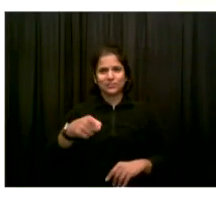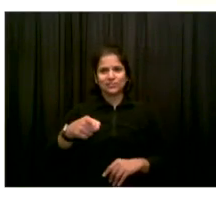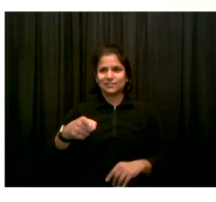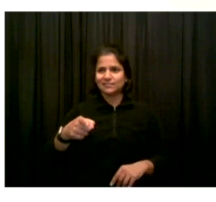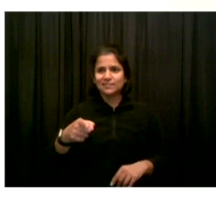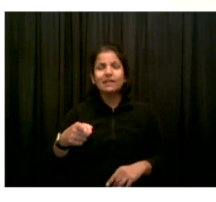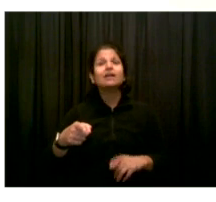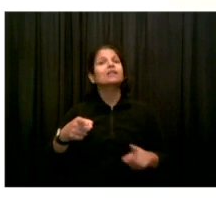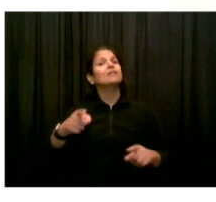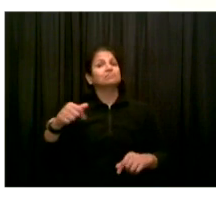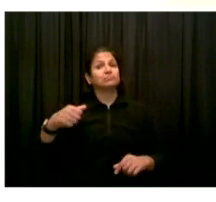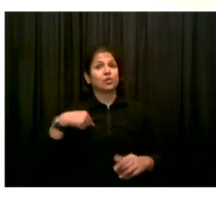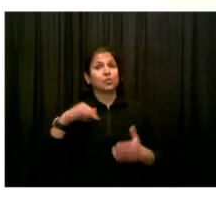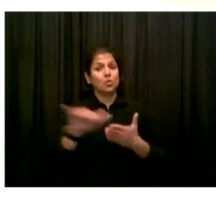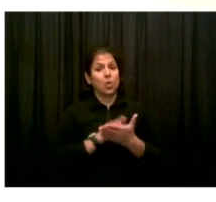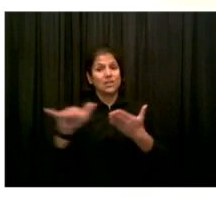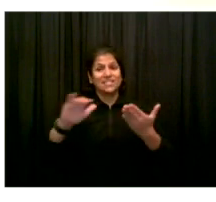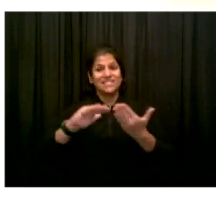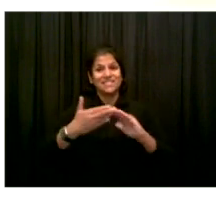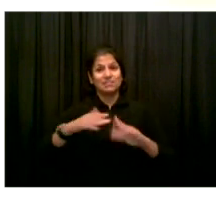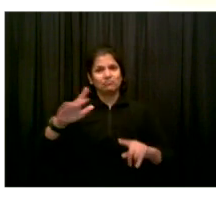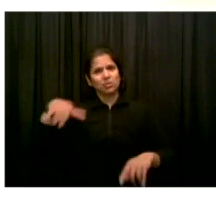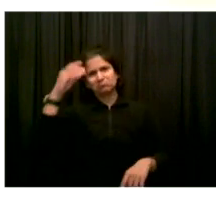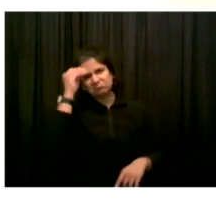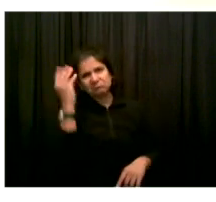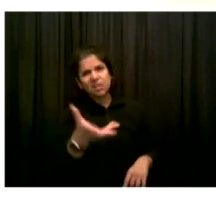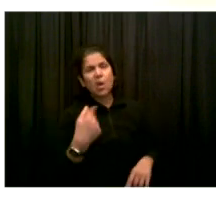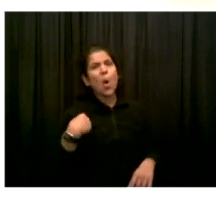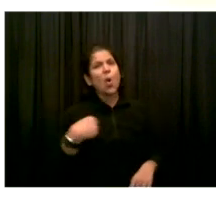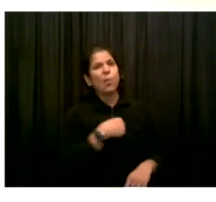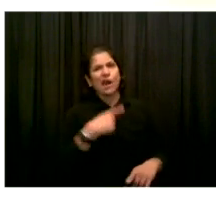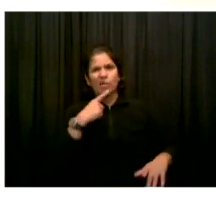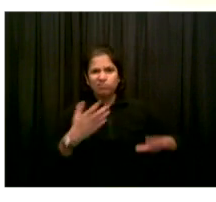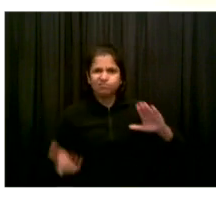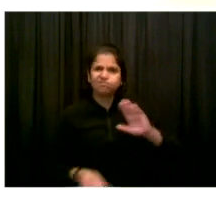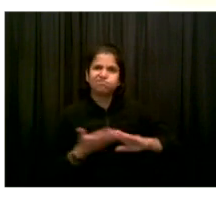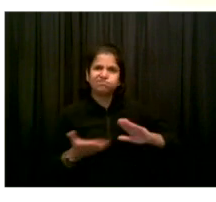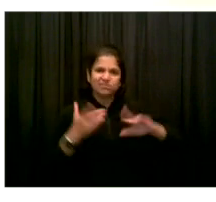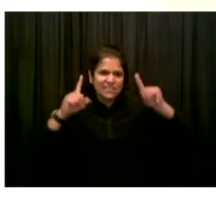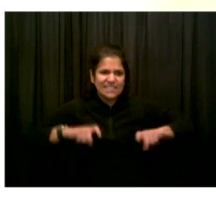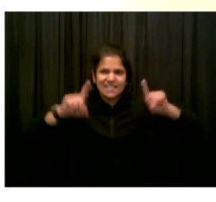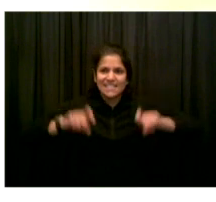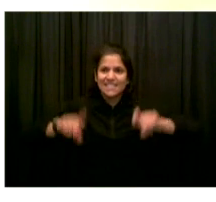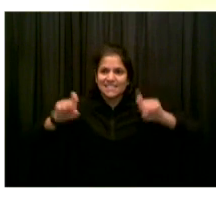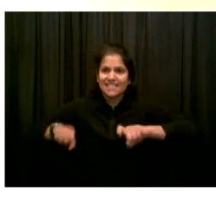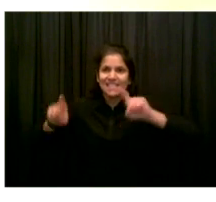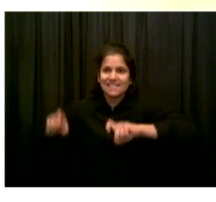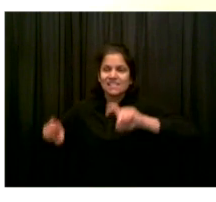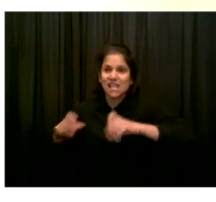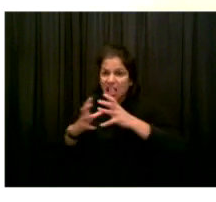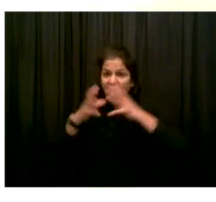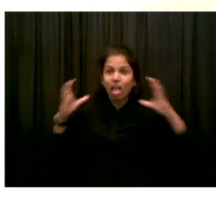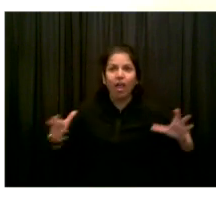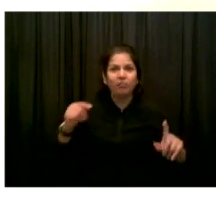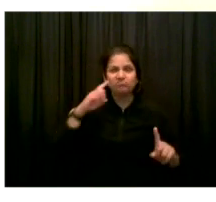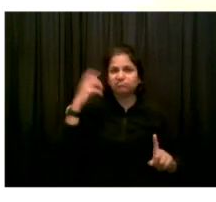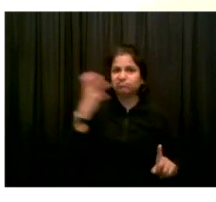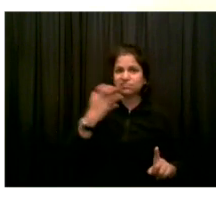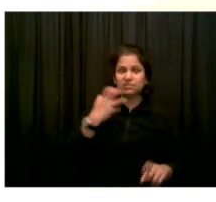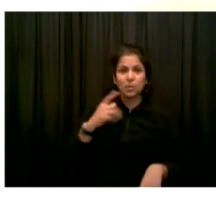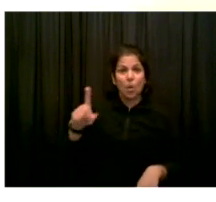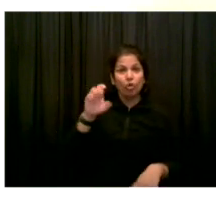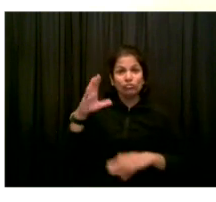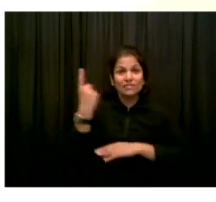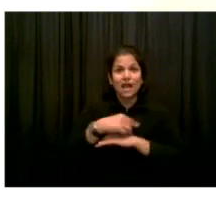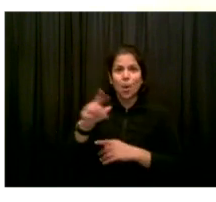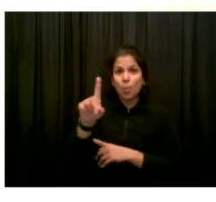of testing. We're doing nearly 170,000 tests in one day. Our previous record, James, had been 120,000